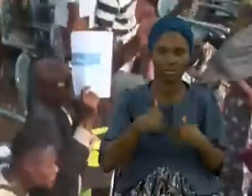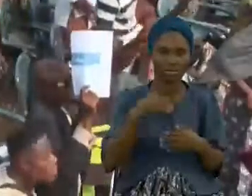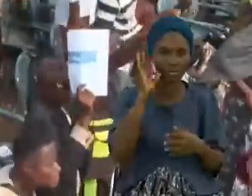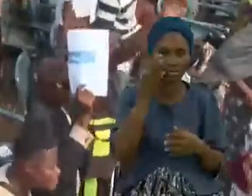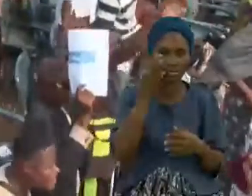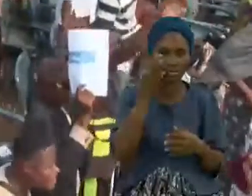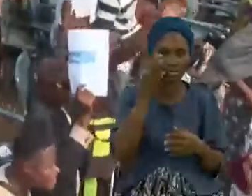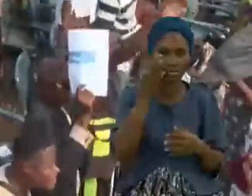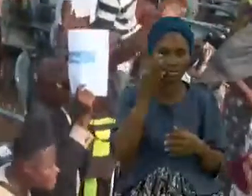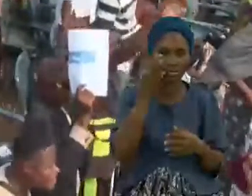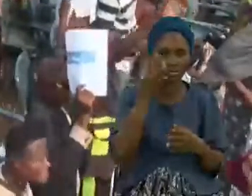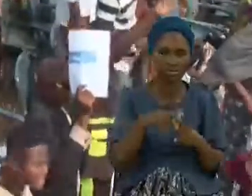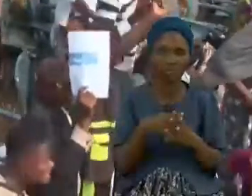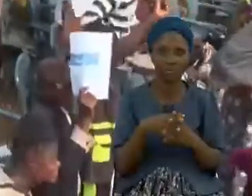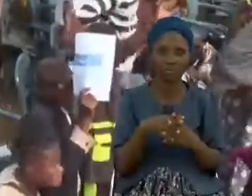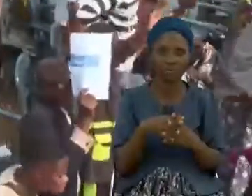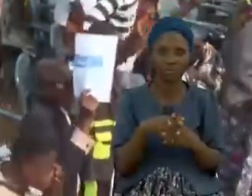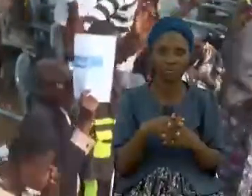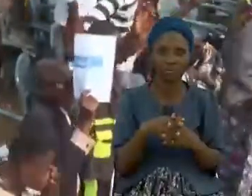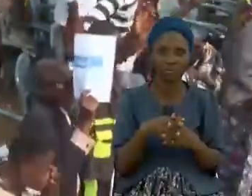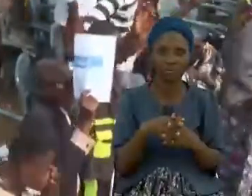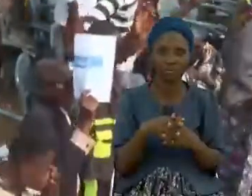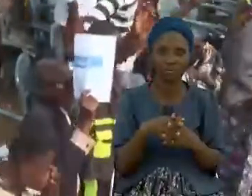sanctification of the mouse